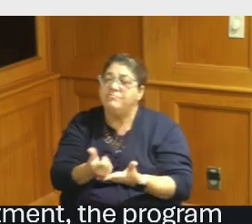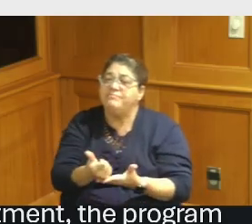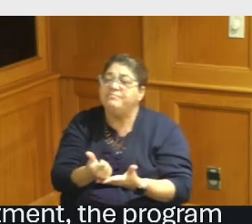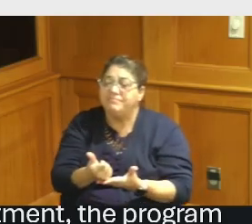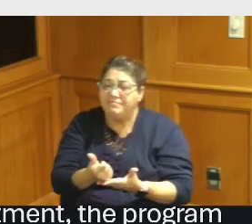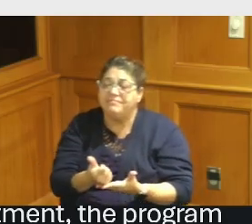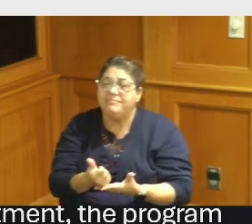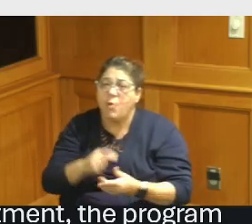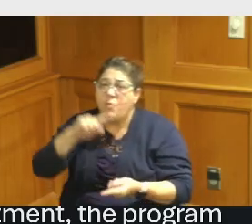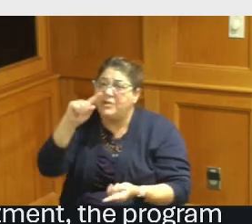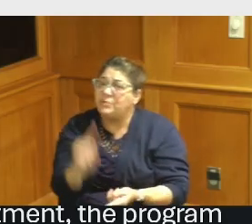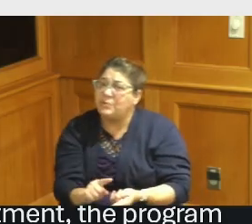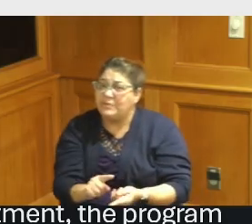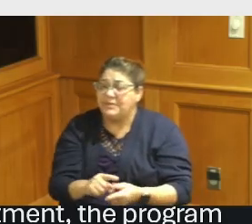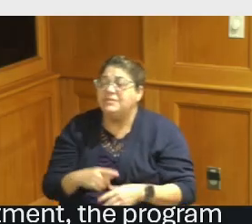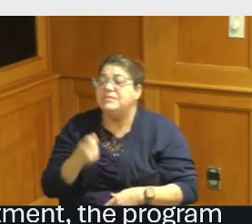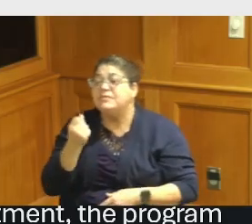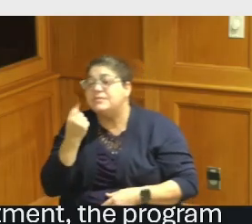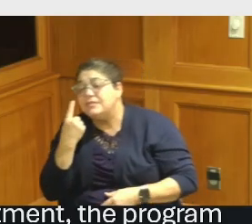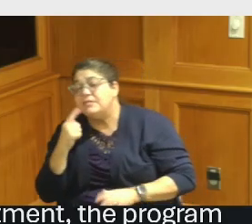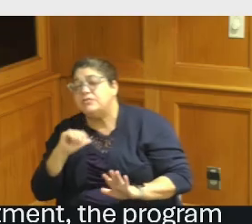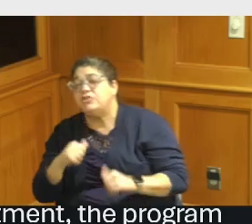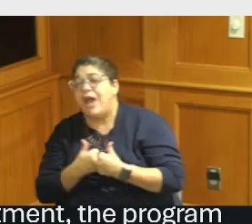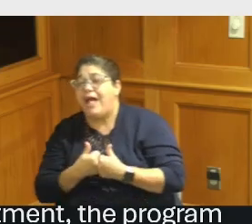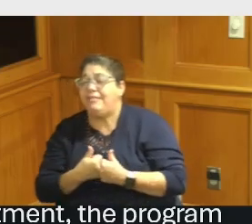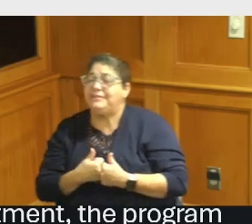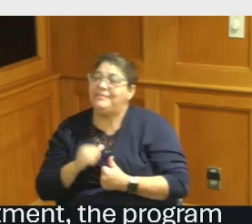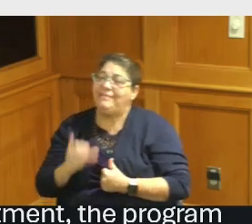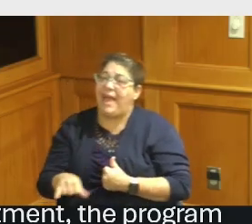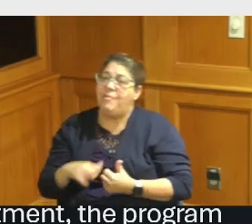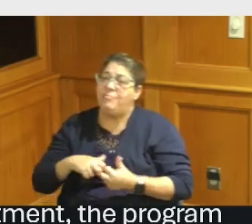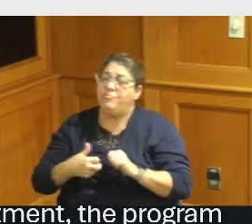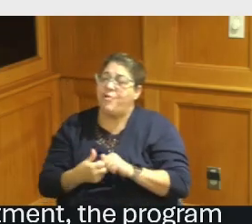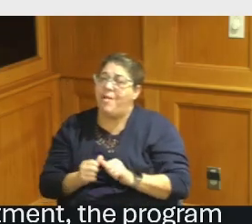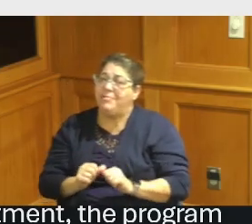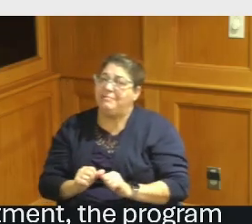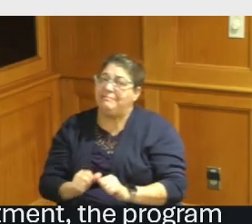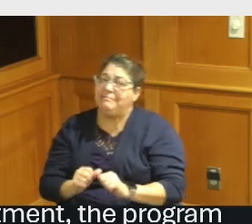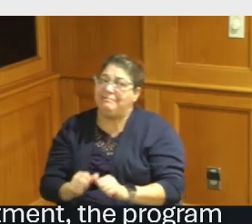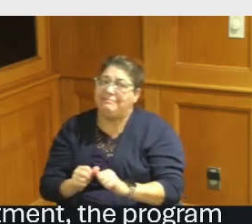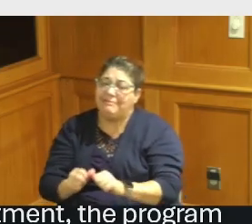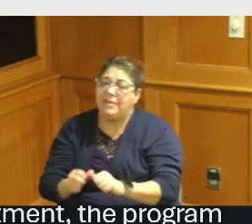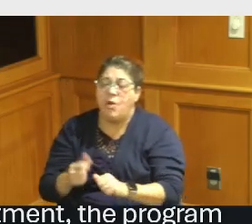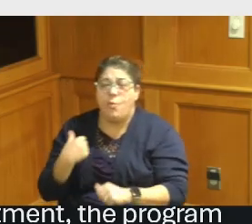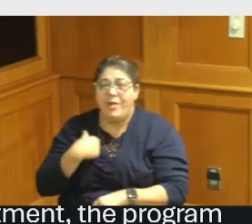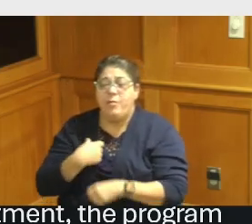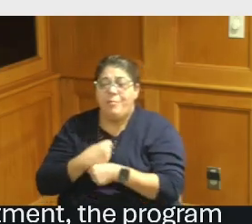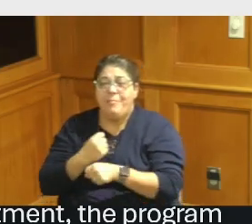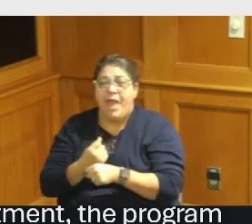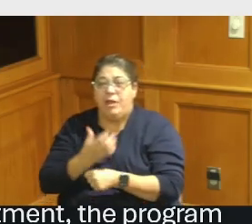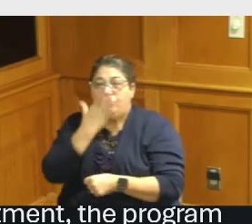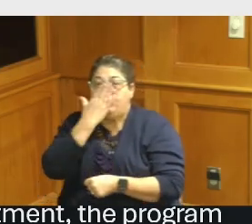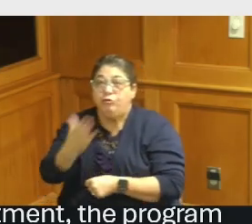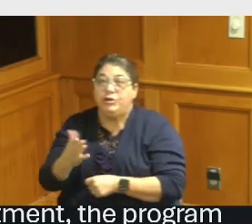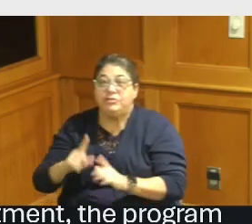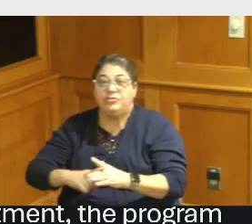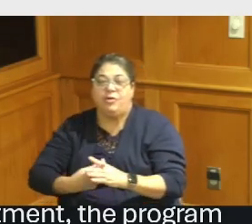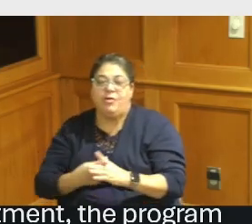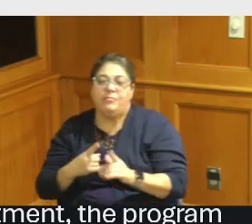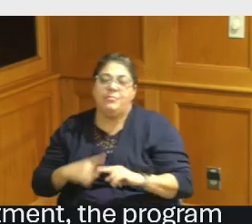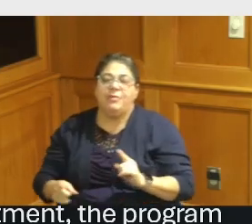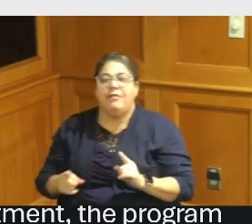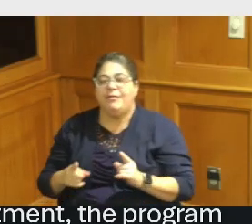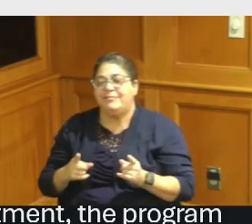that's really a challenge because we know that this need persists even after our program has made a nice dent, I think, in many of the homes in the